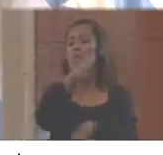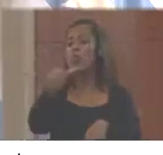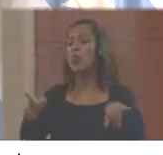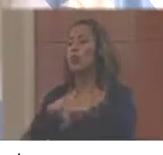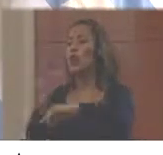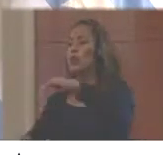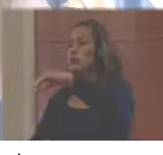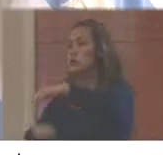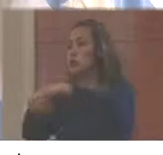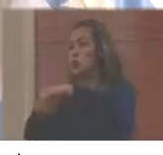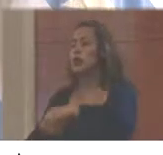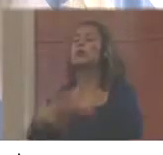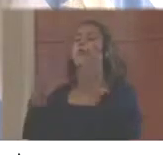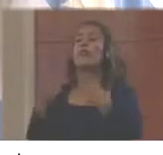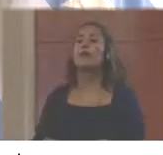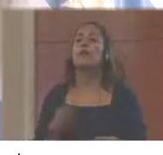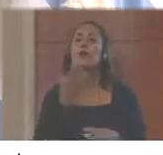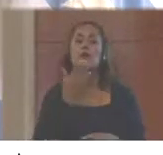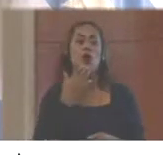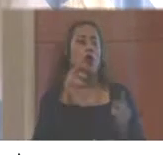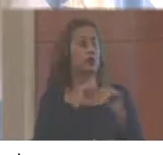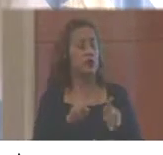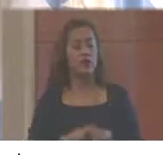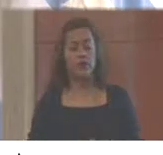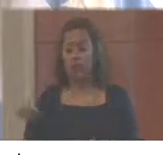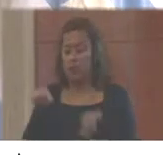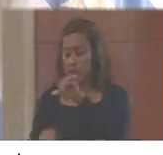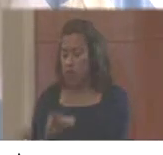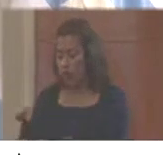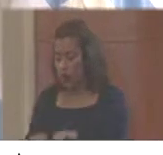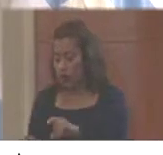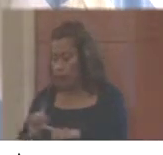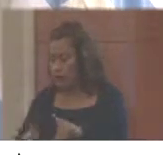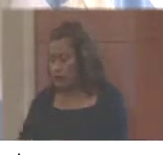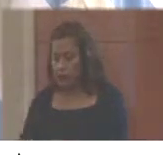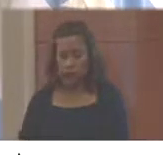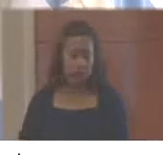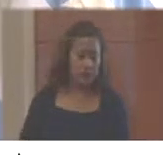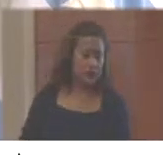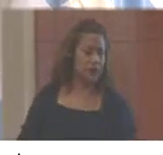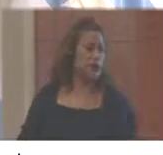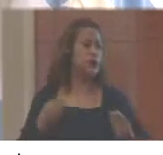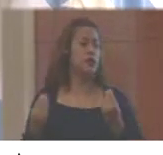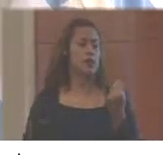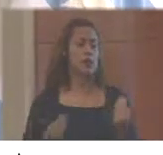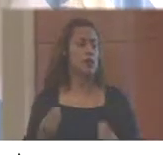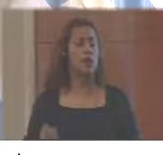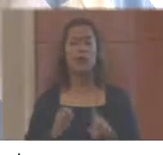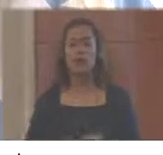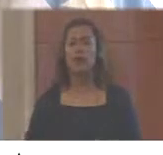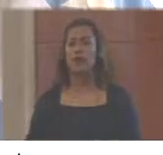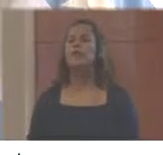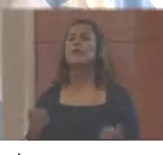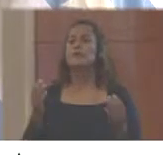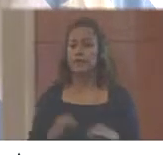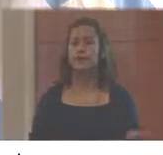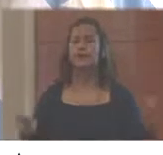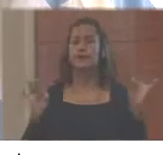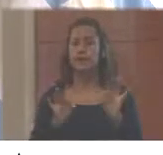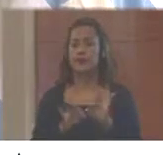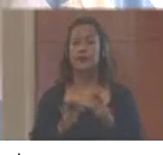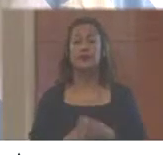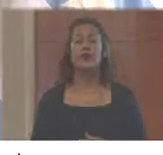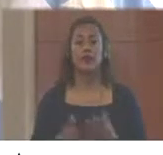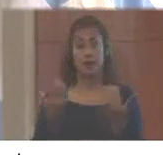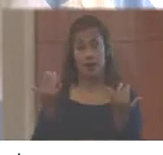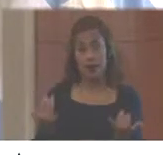at ensuring better management of risk and driving resilience. I will shortly be taking forward to Parliament a